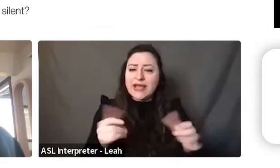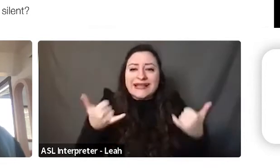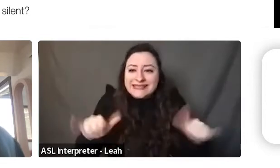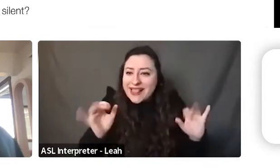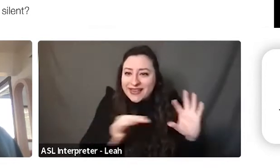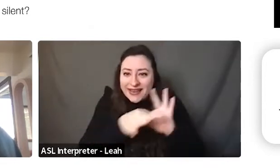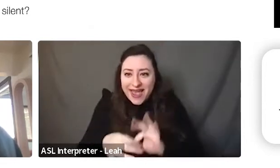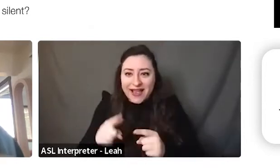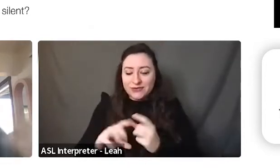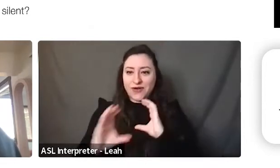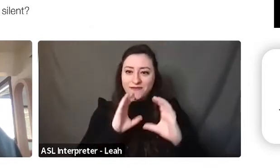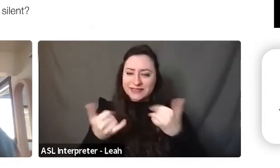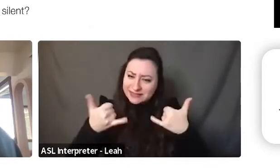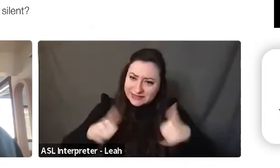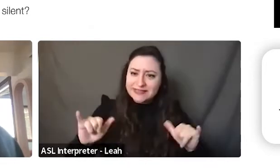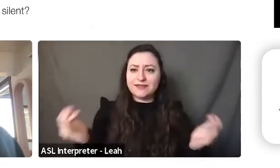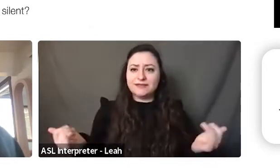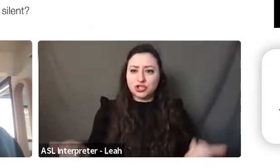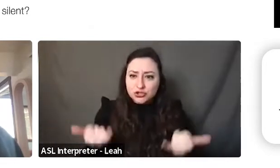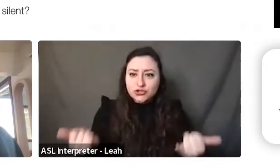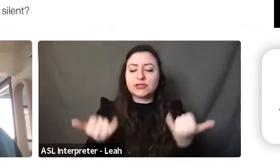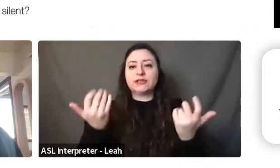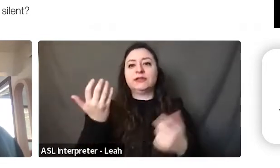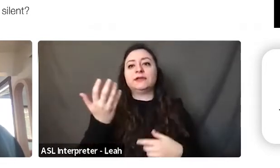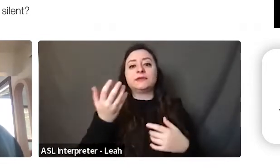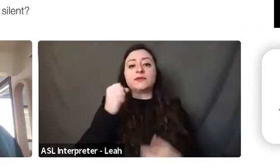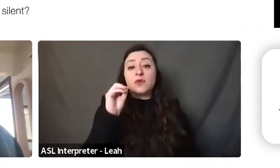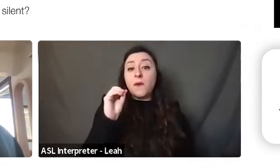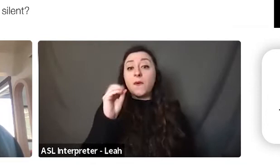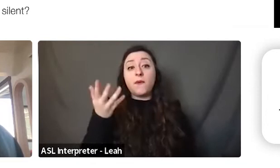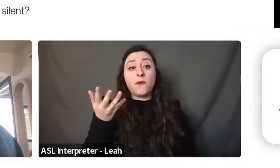the conversation. So a comment, for instance, that can sound like,